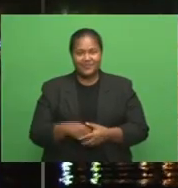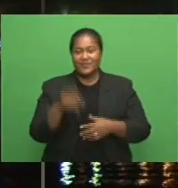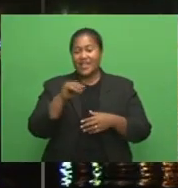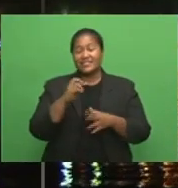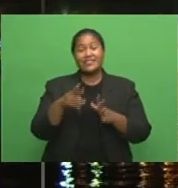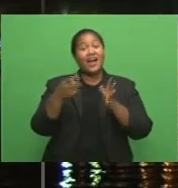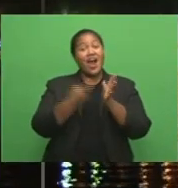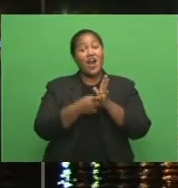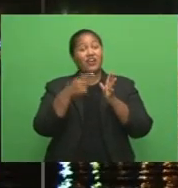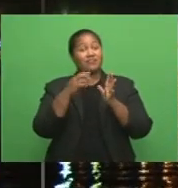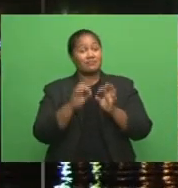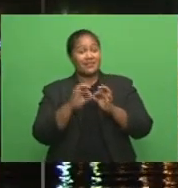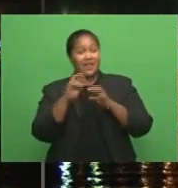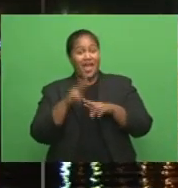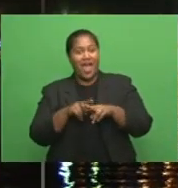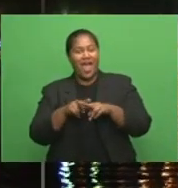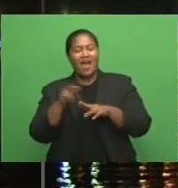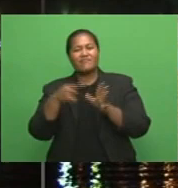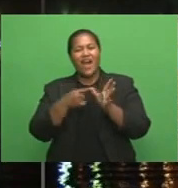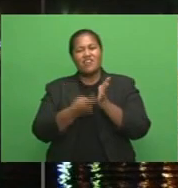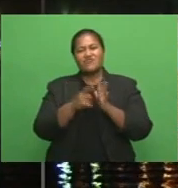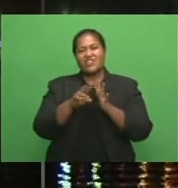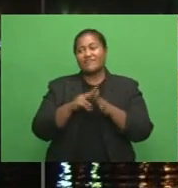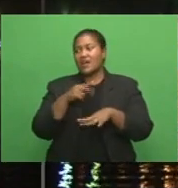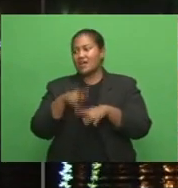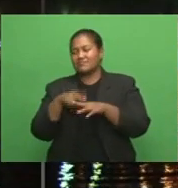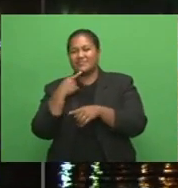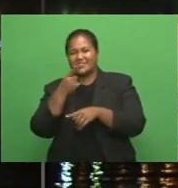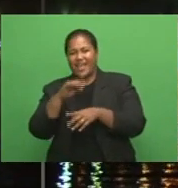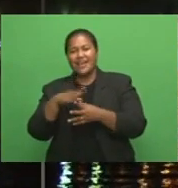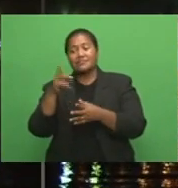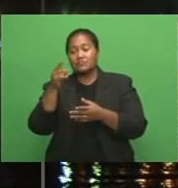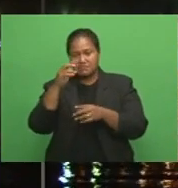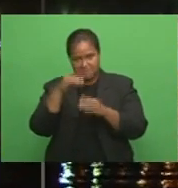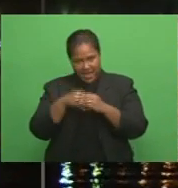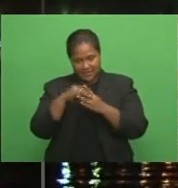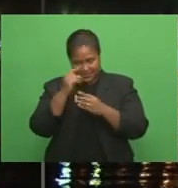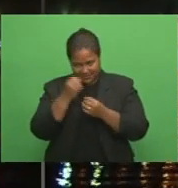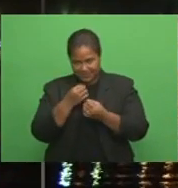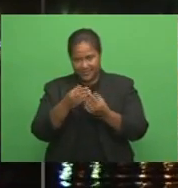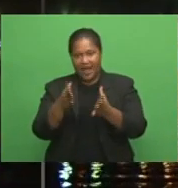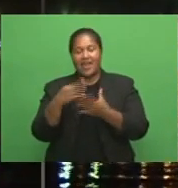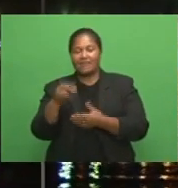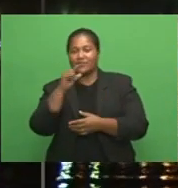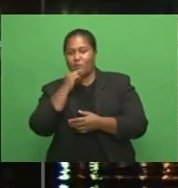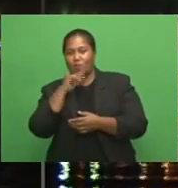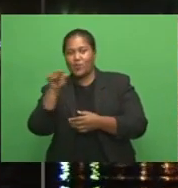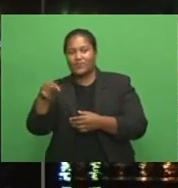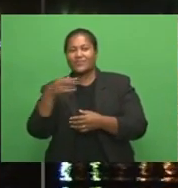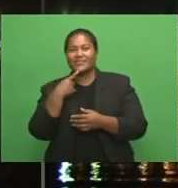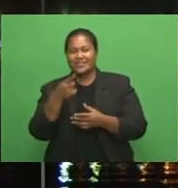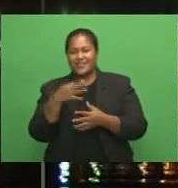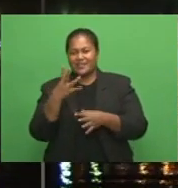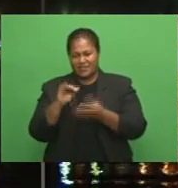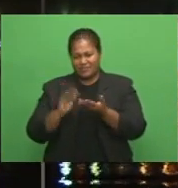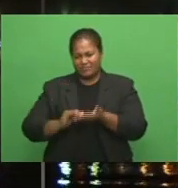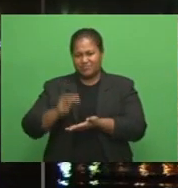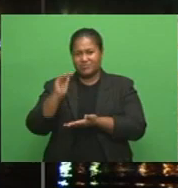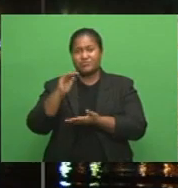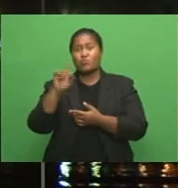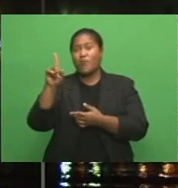Bank Governor Arif Ali says banks could start reducing lending rates. The governor says the liquidity is expected to rise to $1